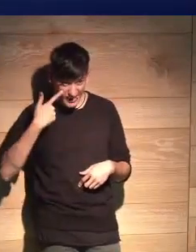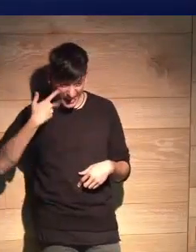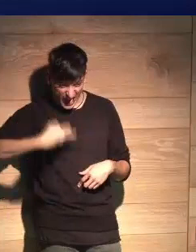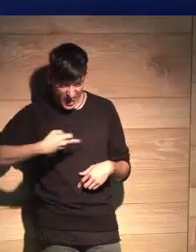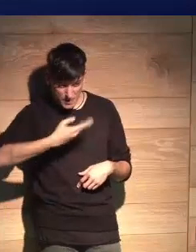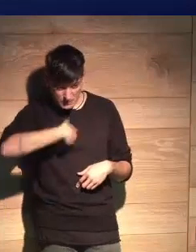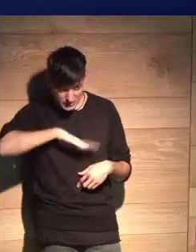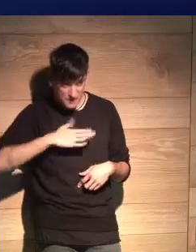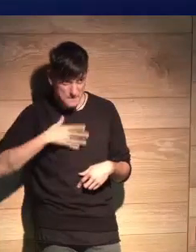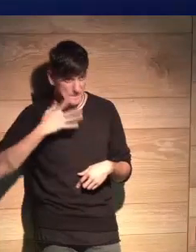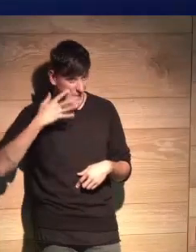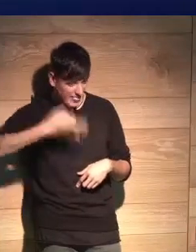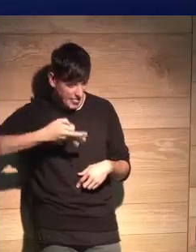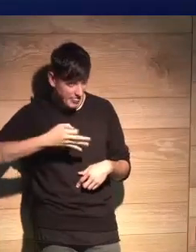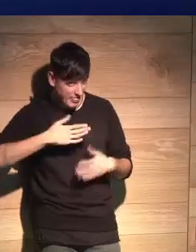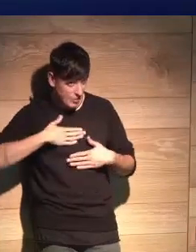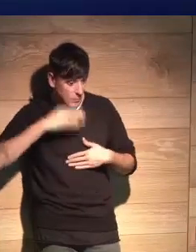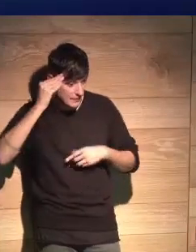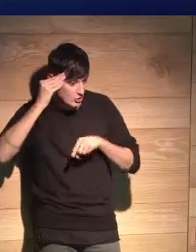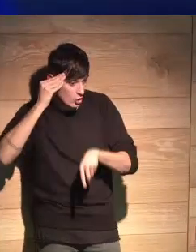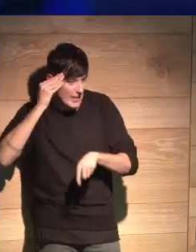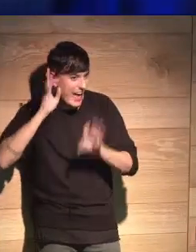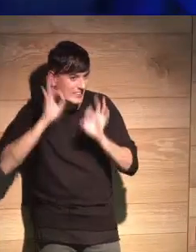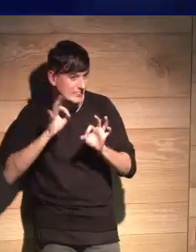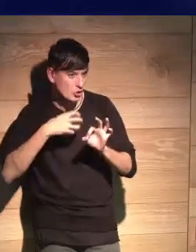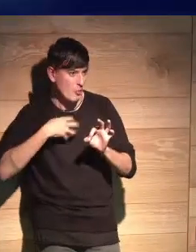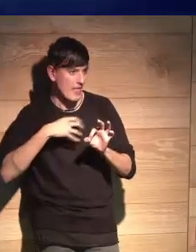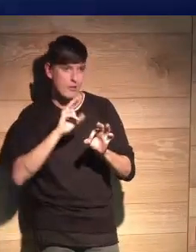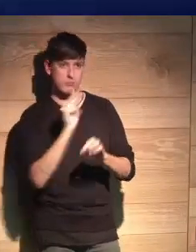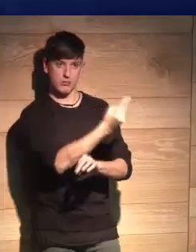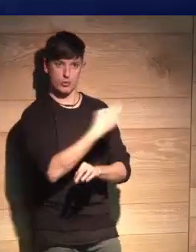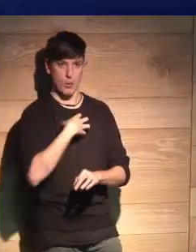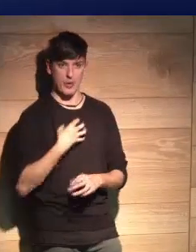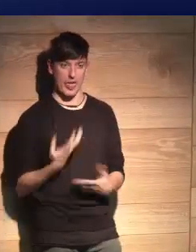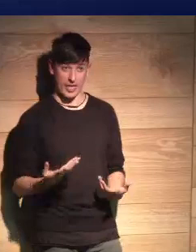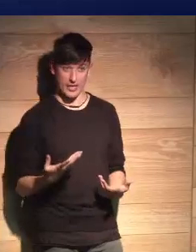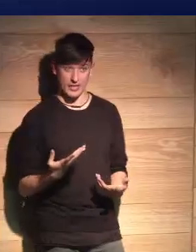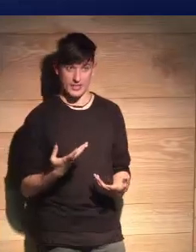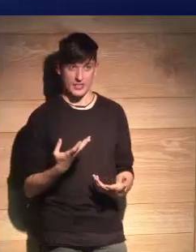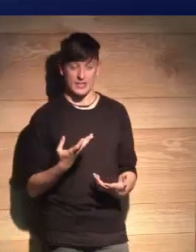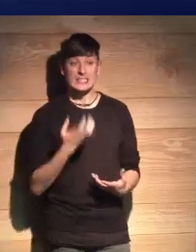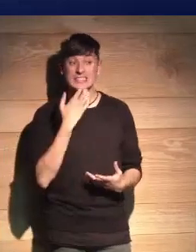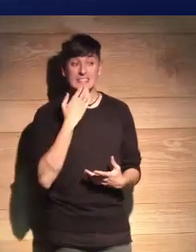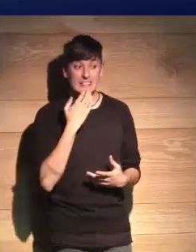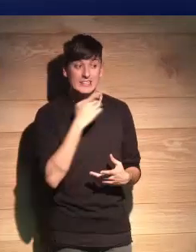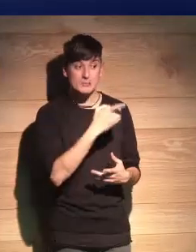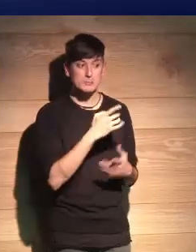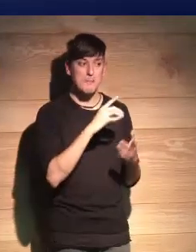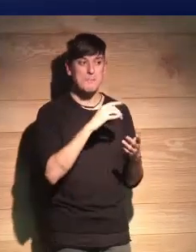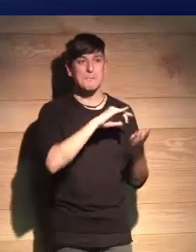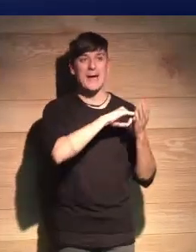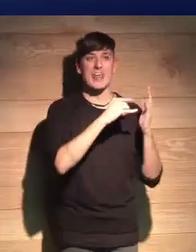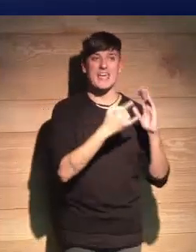ours, what we consider real, what we consider a truth, is like that and can't be different. Because when a